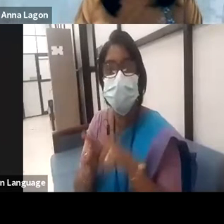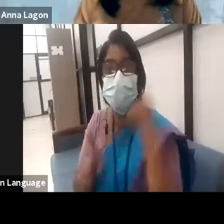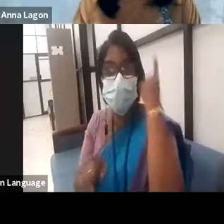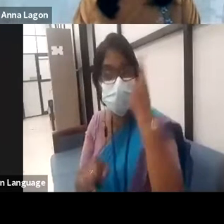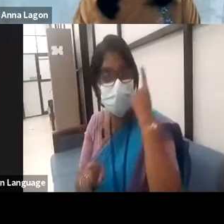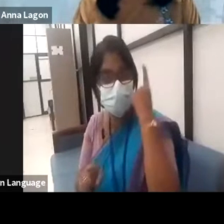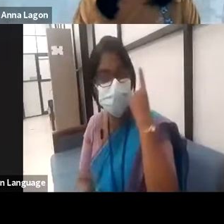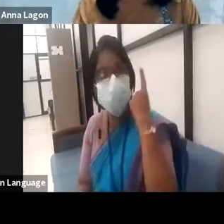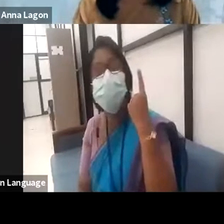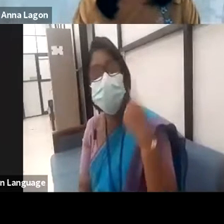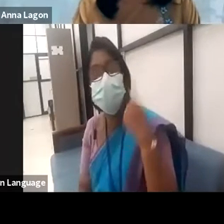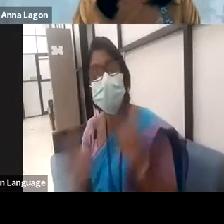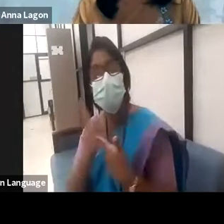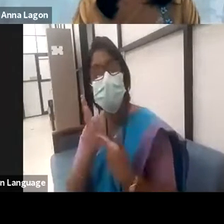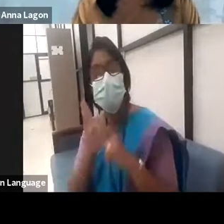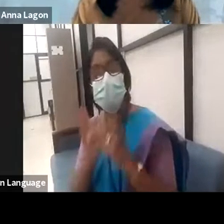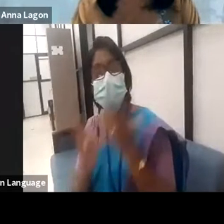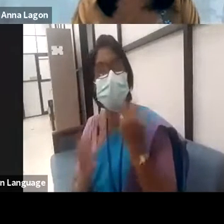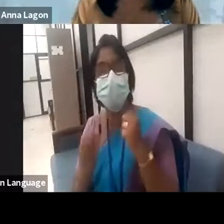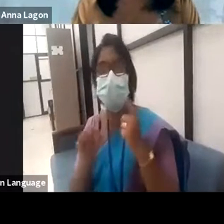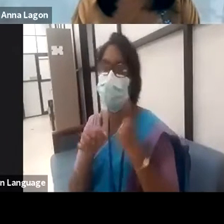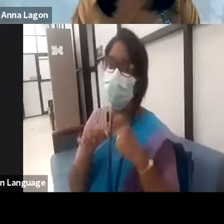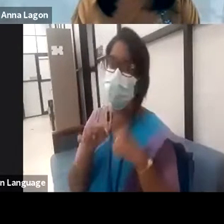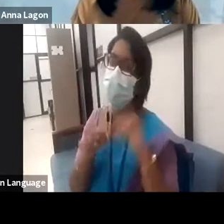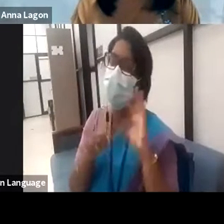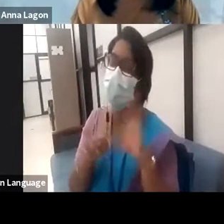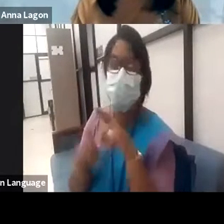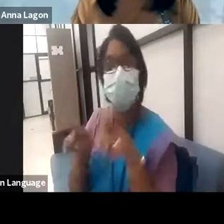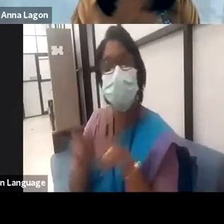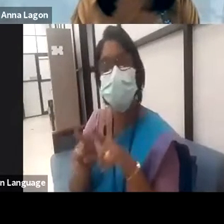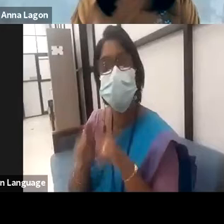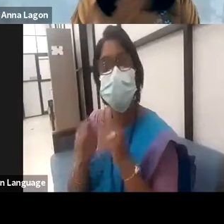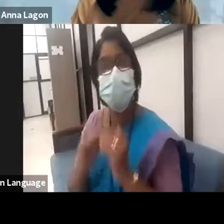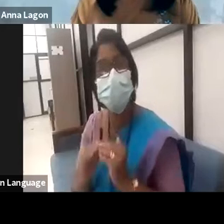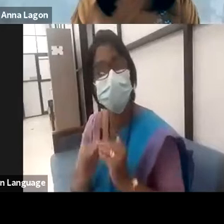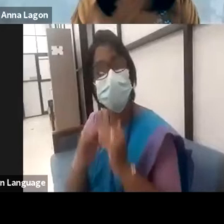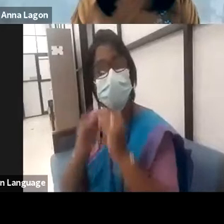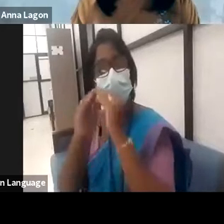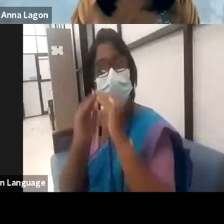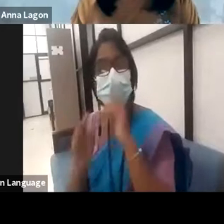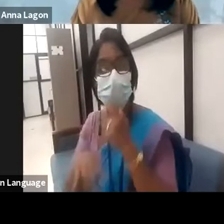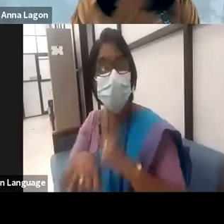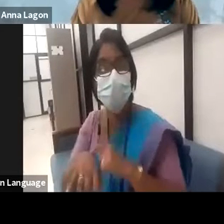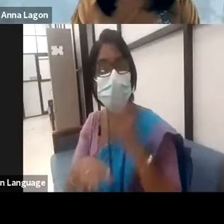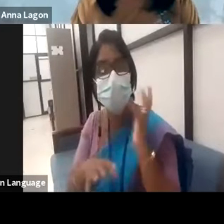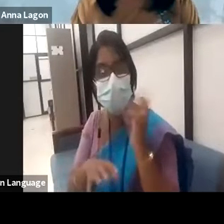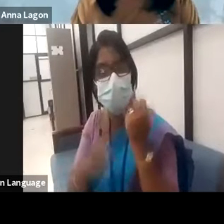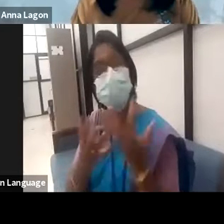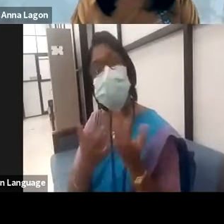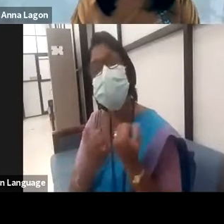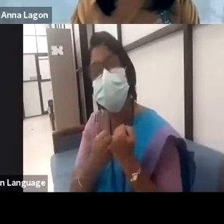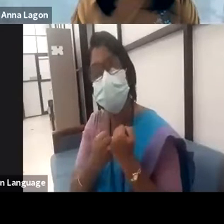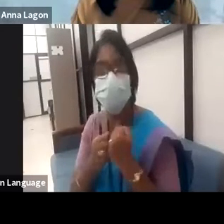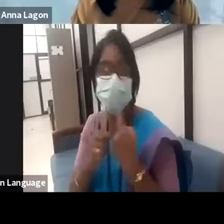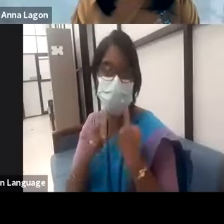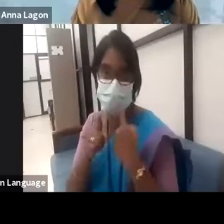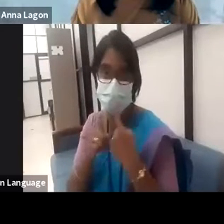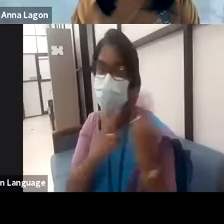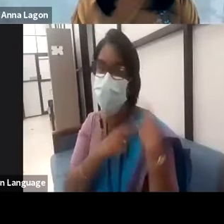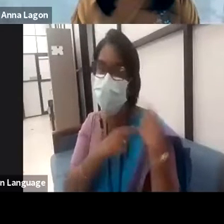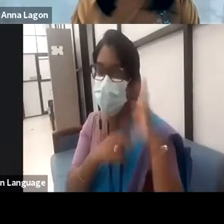to opportunity for growth. And most importantly, their inability